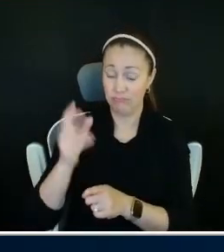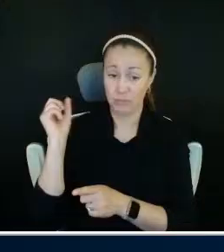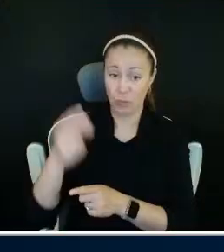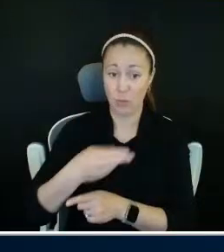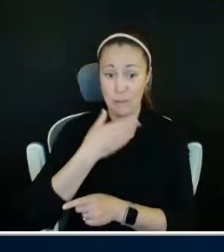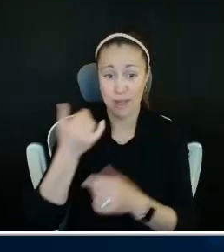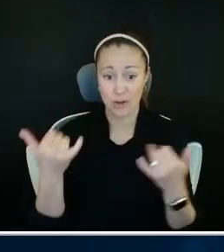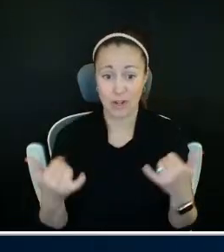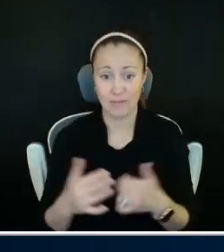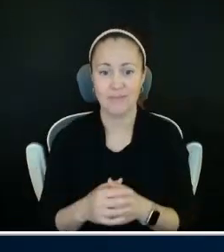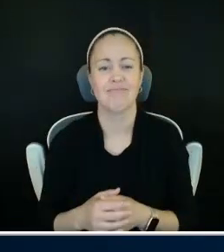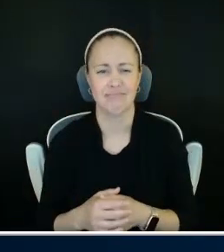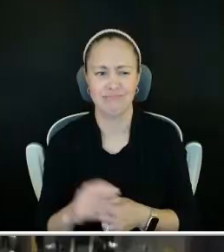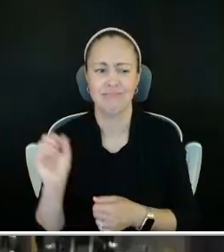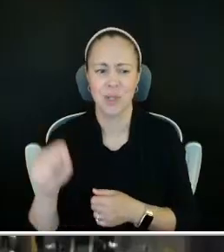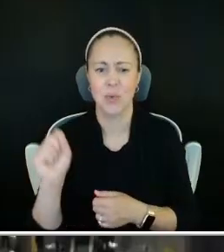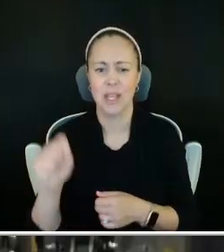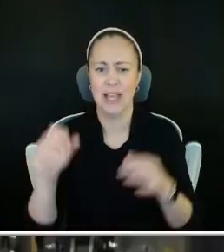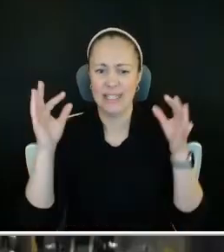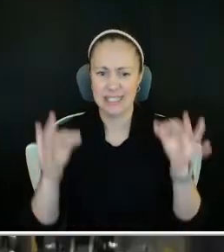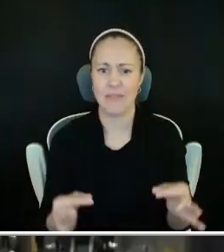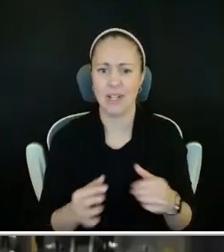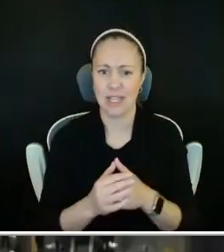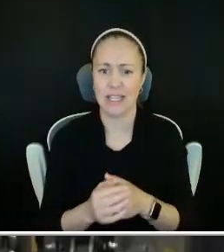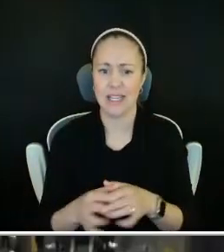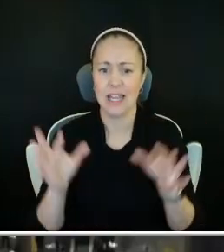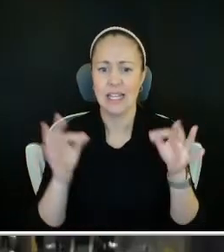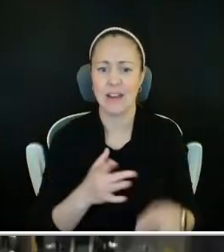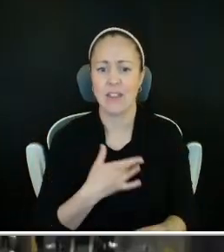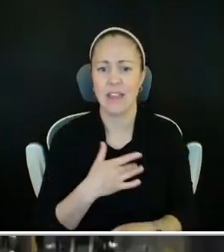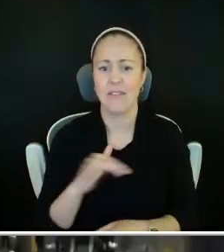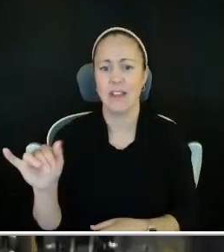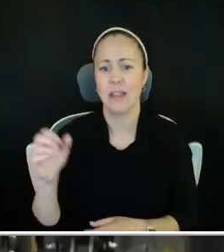Oh yeah, definitely. I definitely feel my throws are stronger and harder.